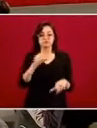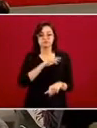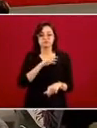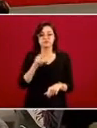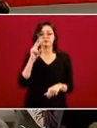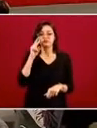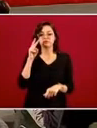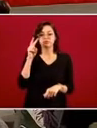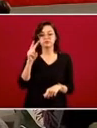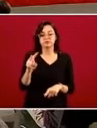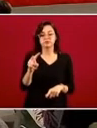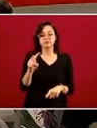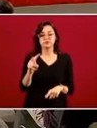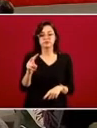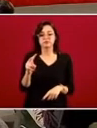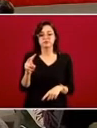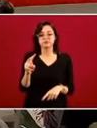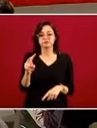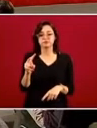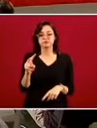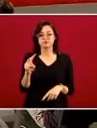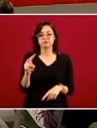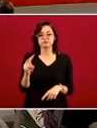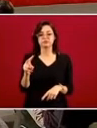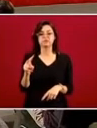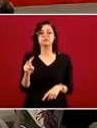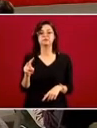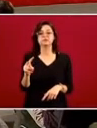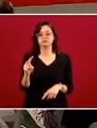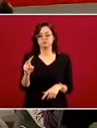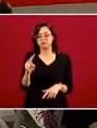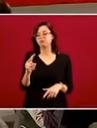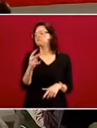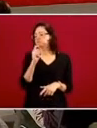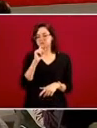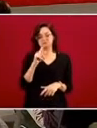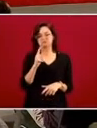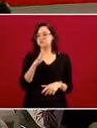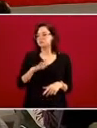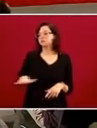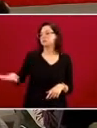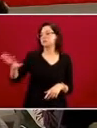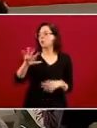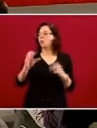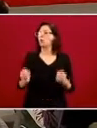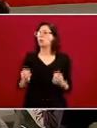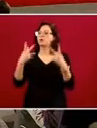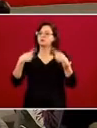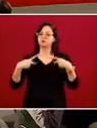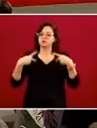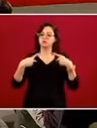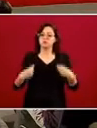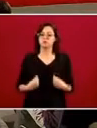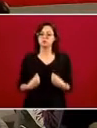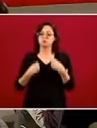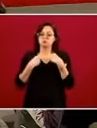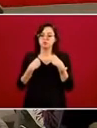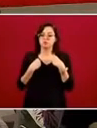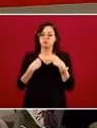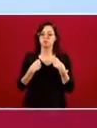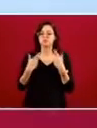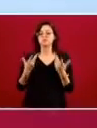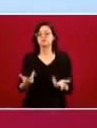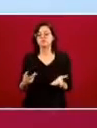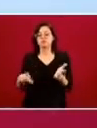distribution varies a little bit, because, next slide please, this is the incidence rate, which means the amount